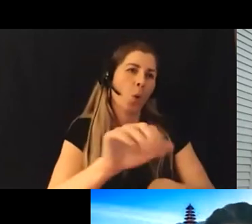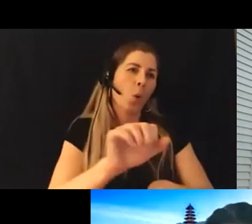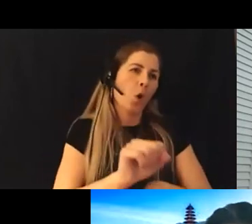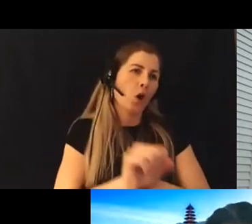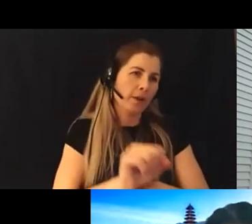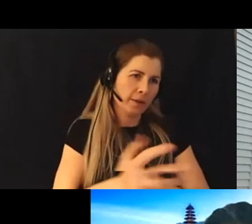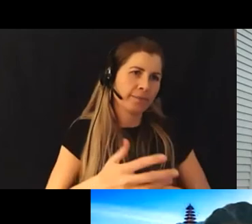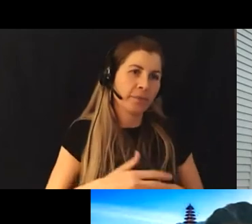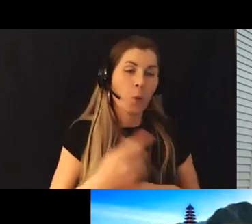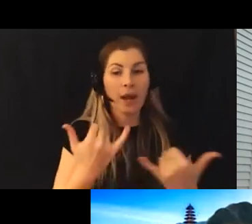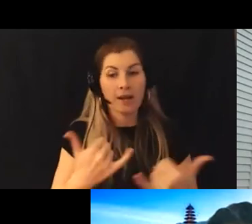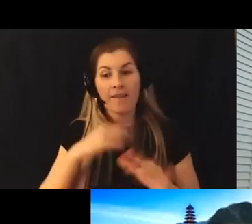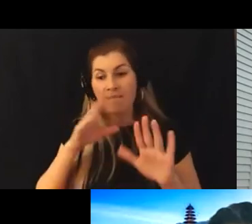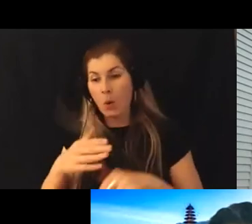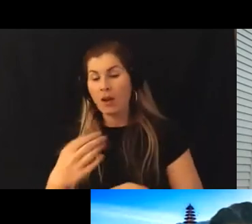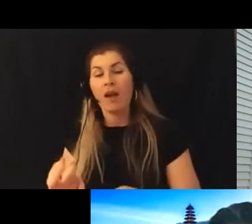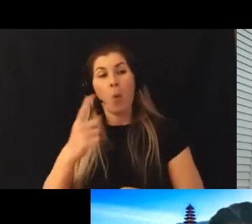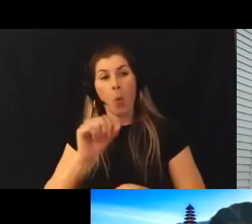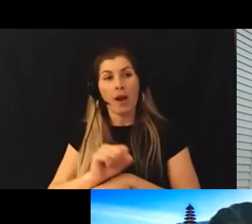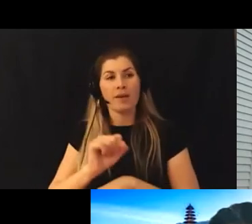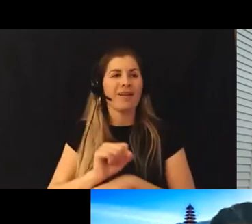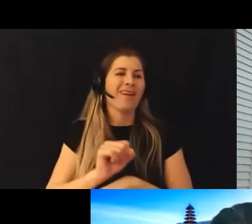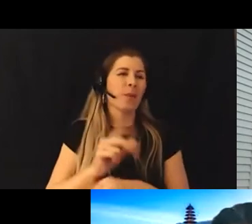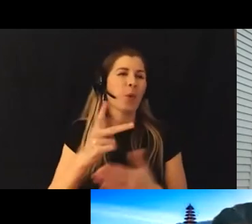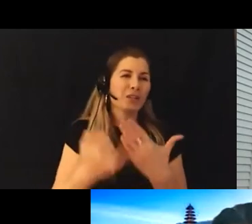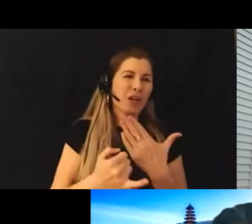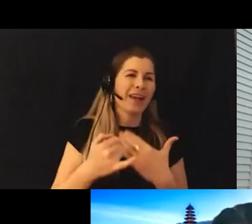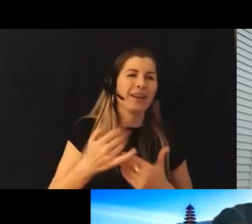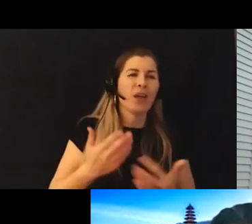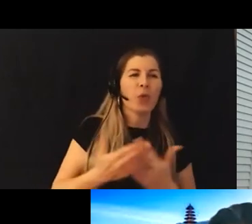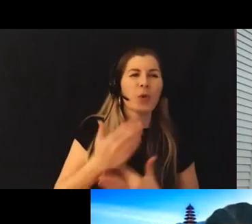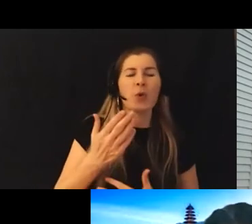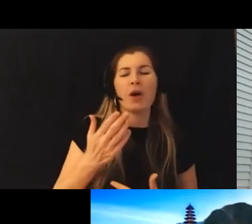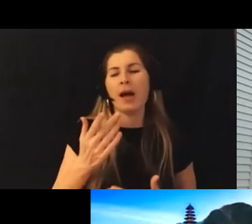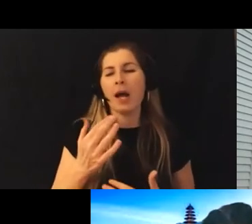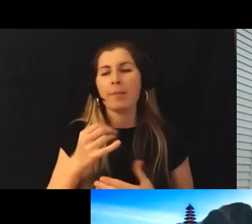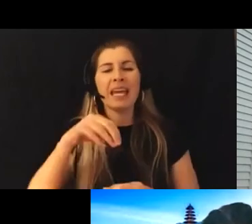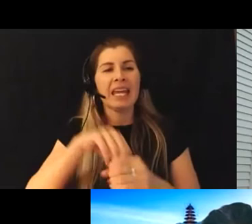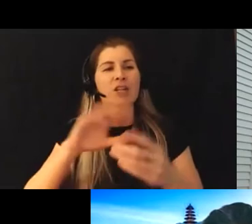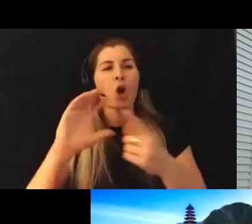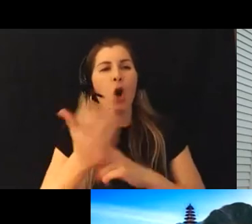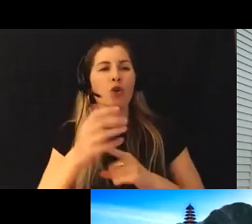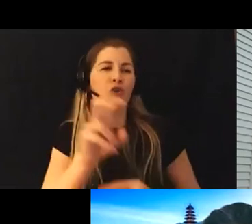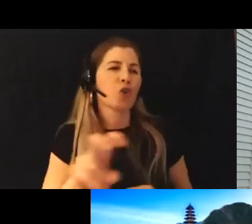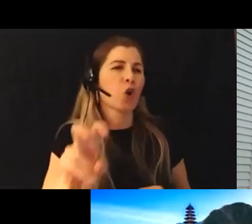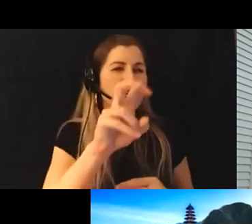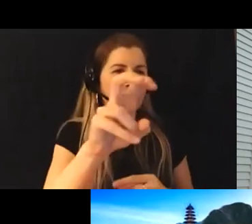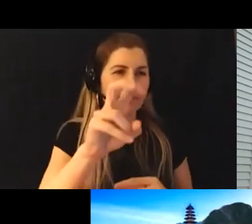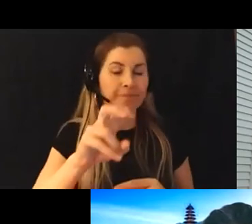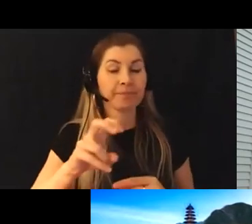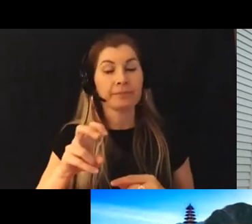a project right now that actually was sponsored by the NEA through Intercultural Journeys. And we are, over the course of a year, we